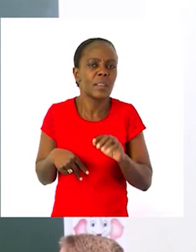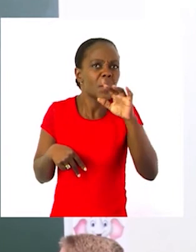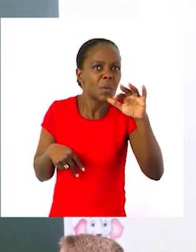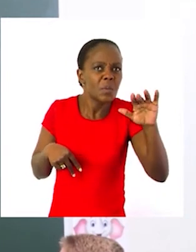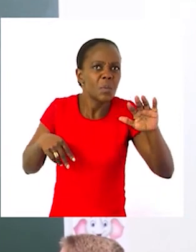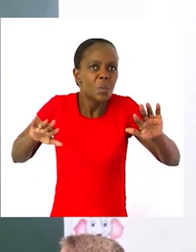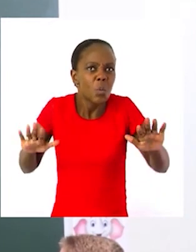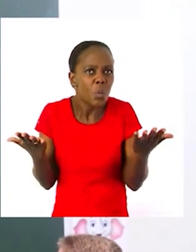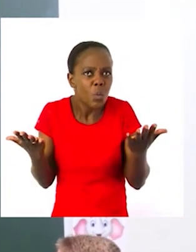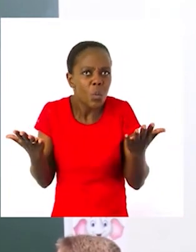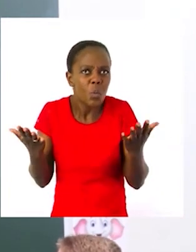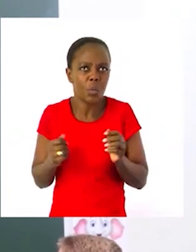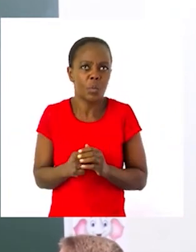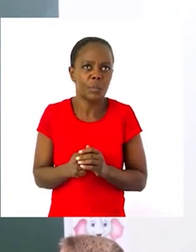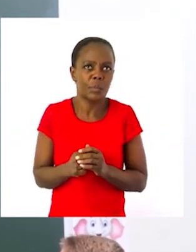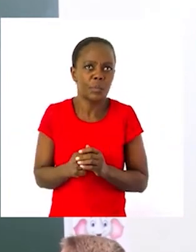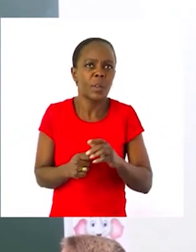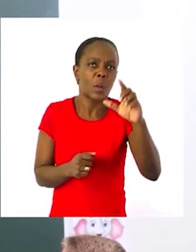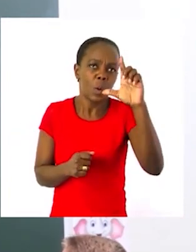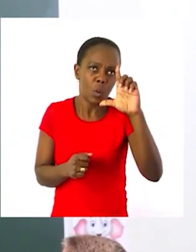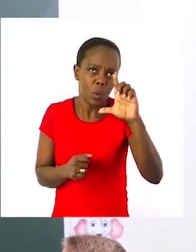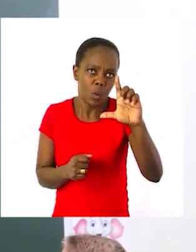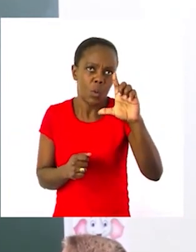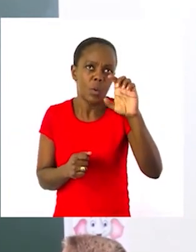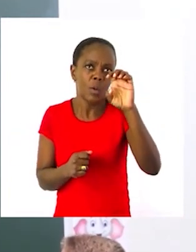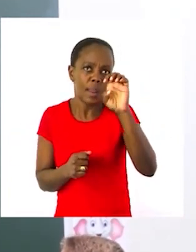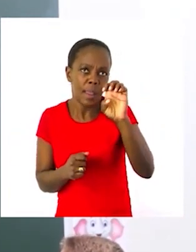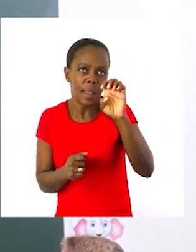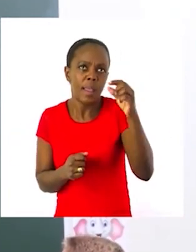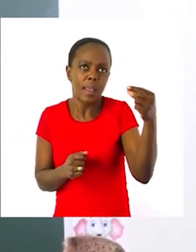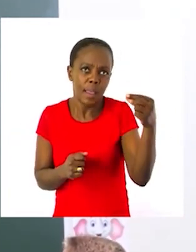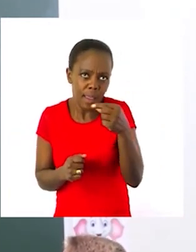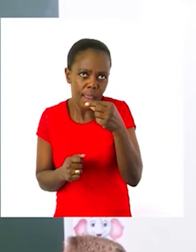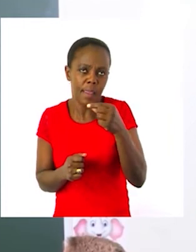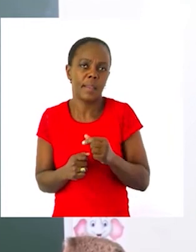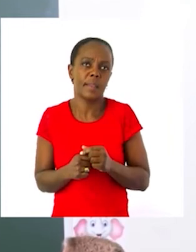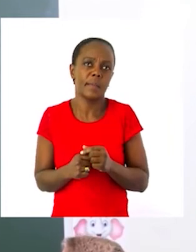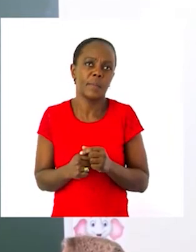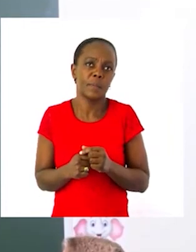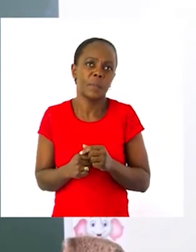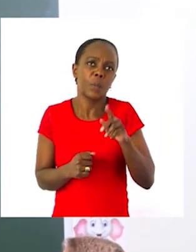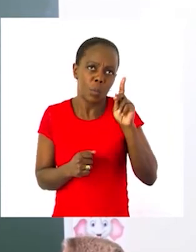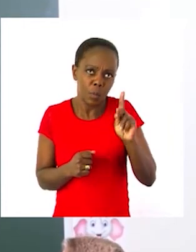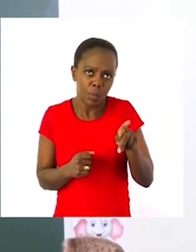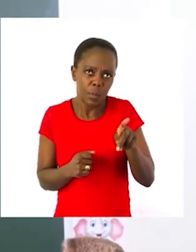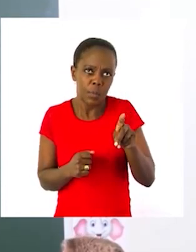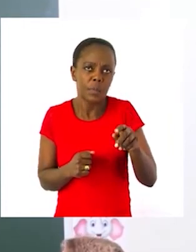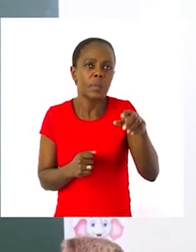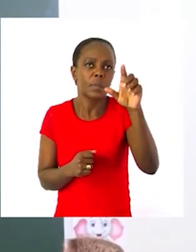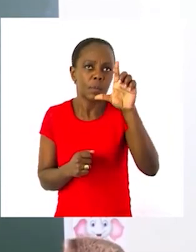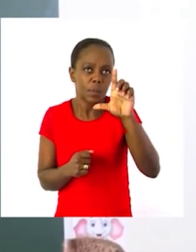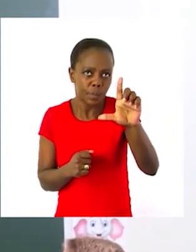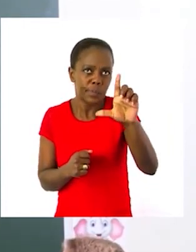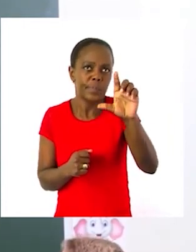L, is going to help us. L. What is this? Leg. It is a leg. Very good. What am I